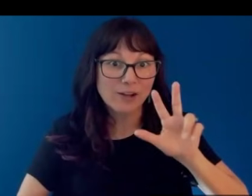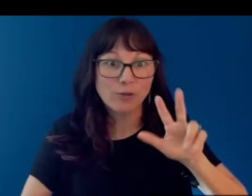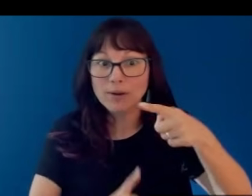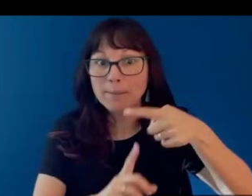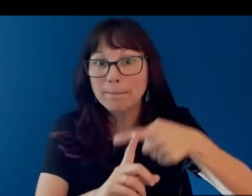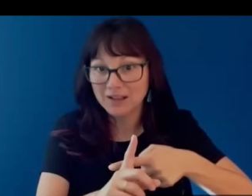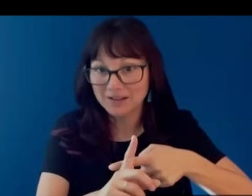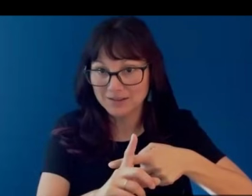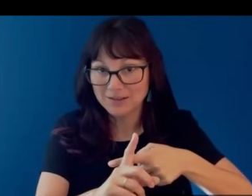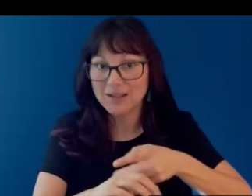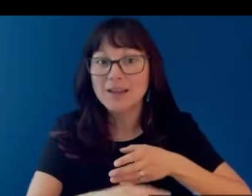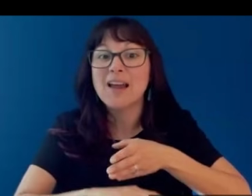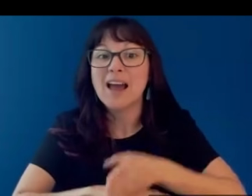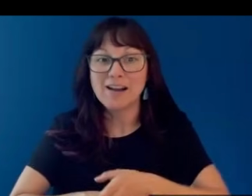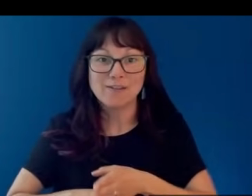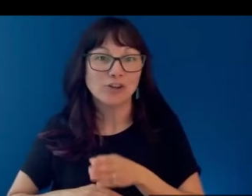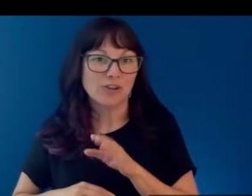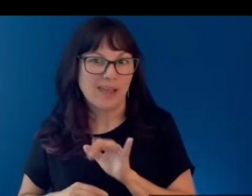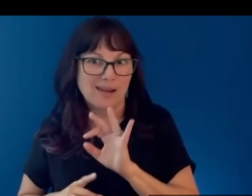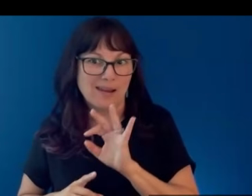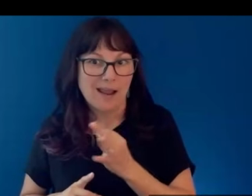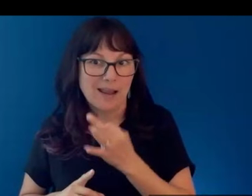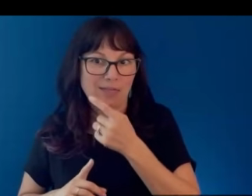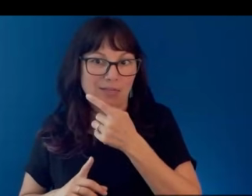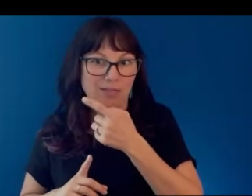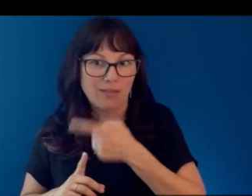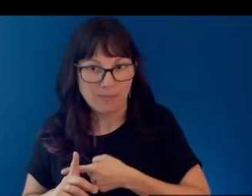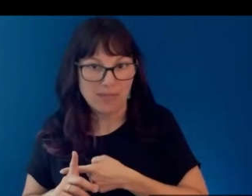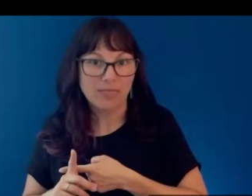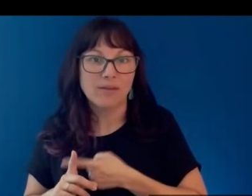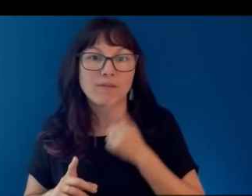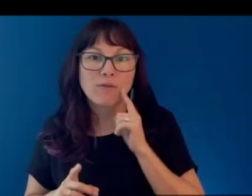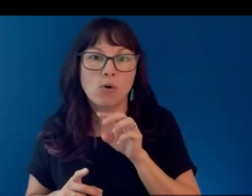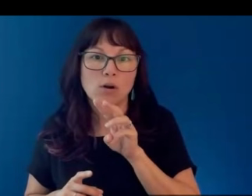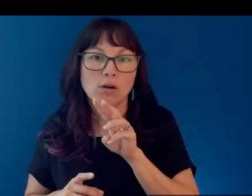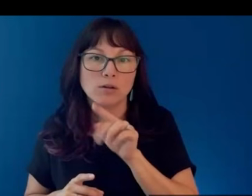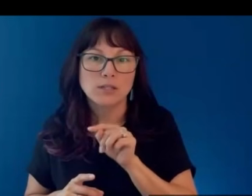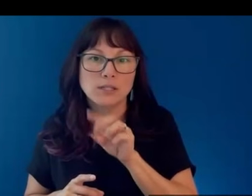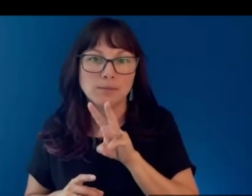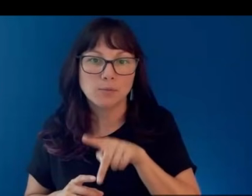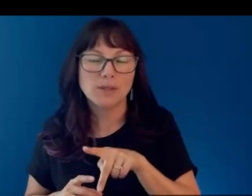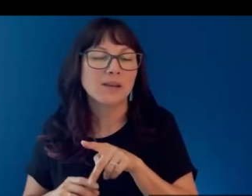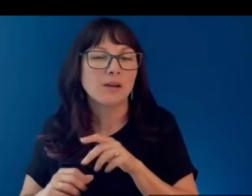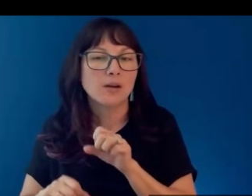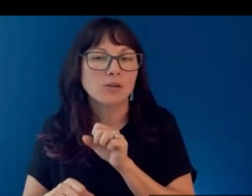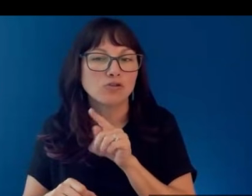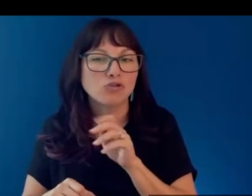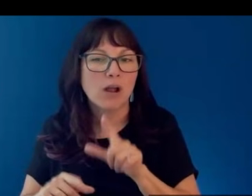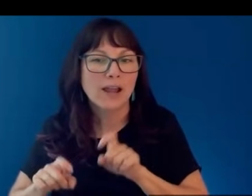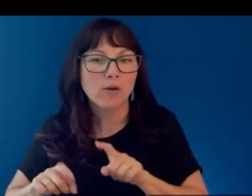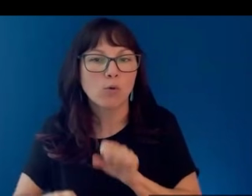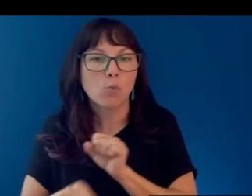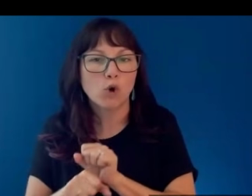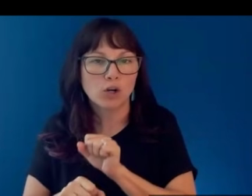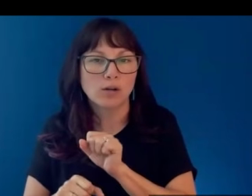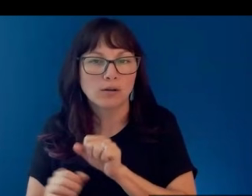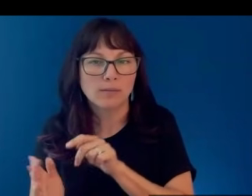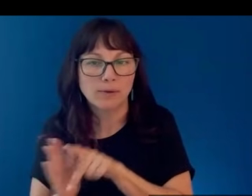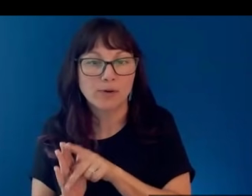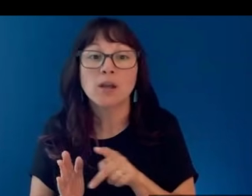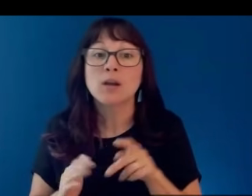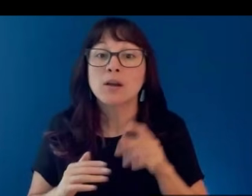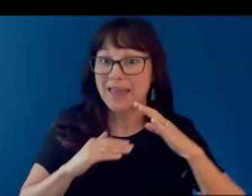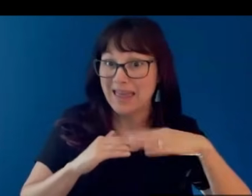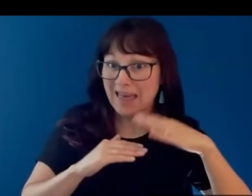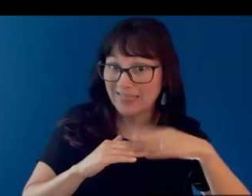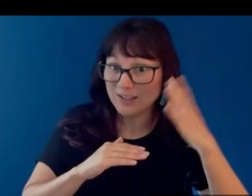that 9th trial work period month. And the reason it's at least is because some people can actually get more